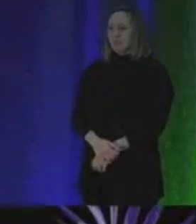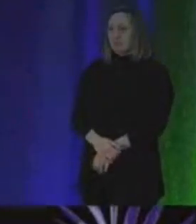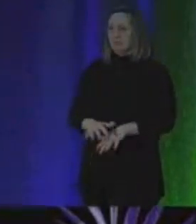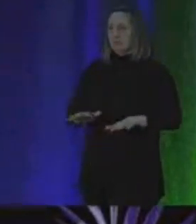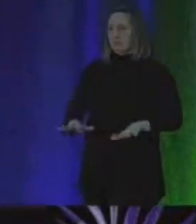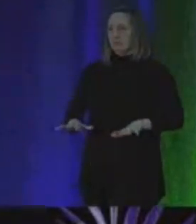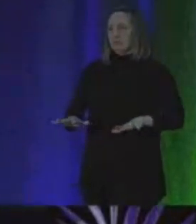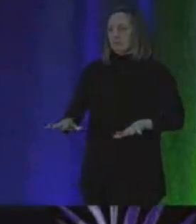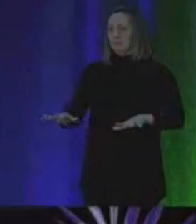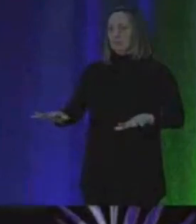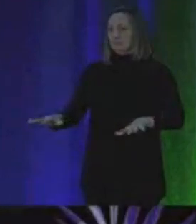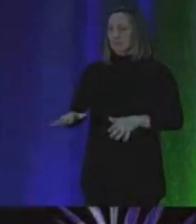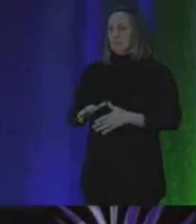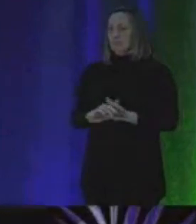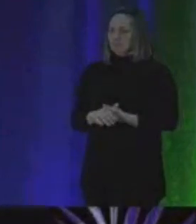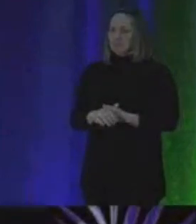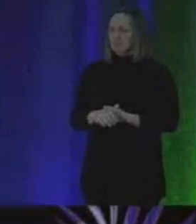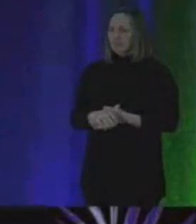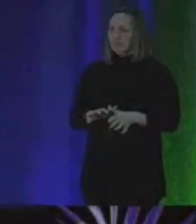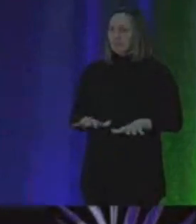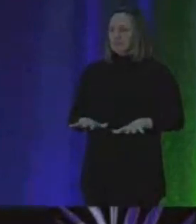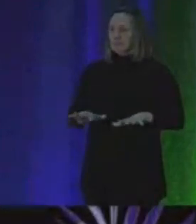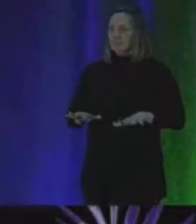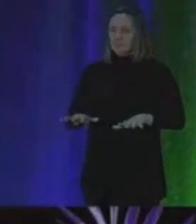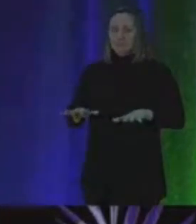you know, got a little volume on that thing, man.